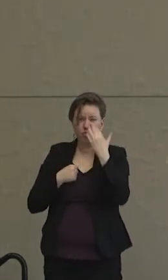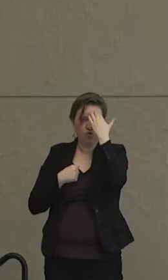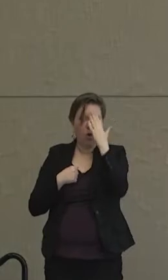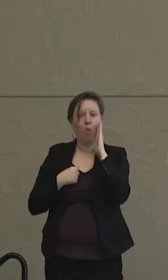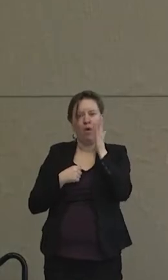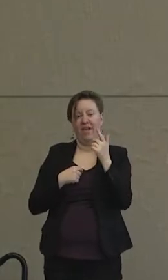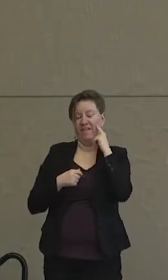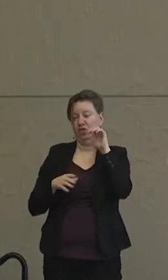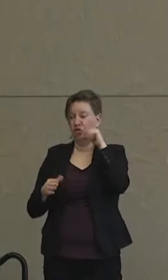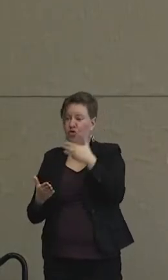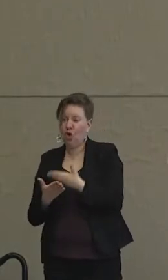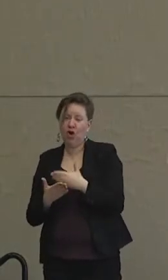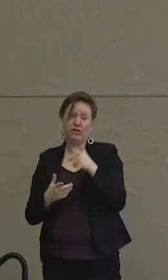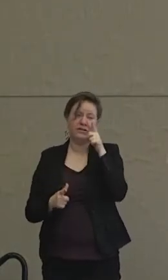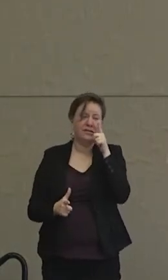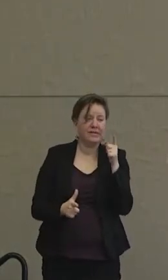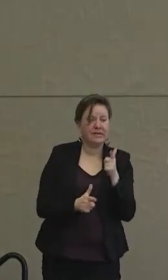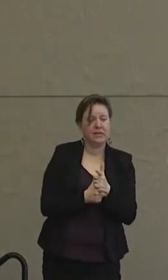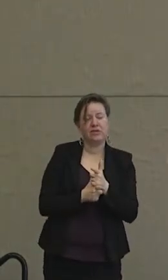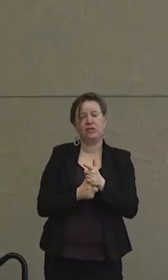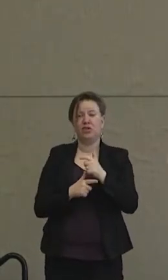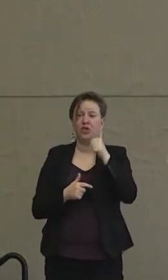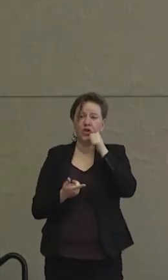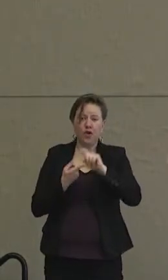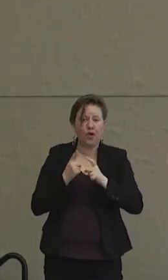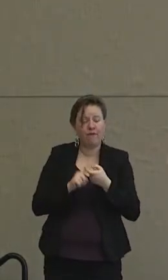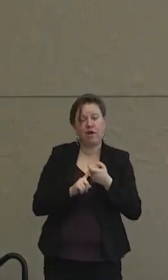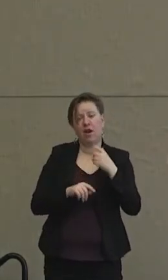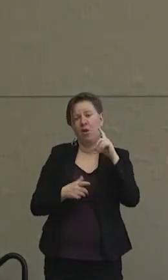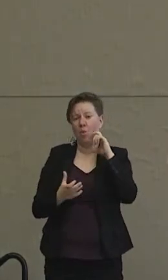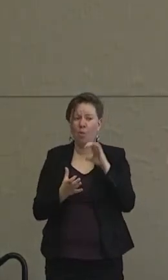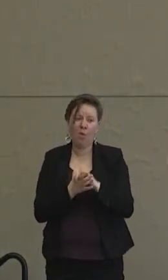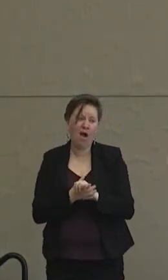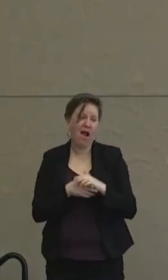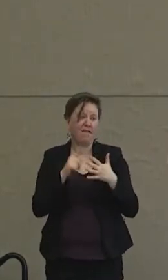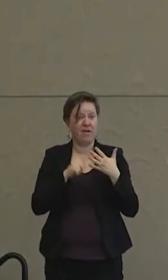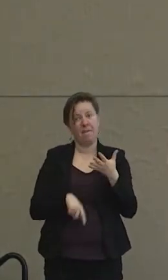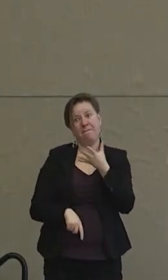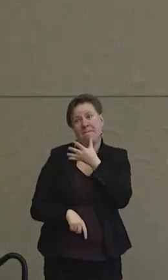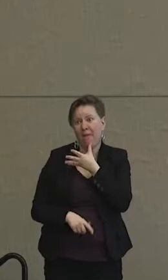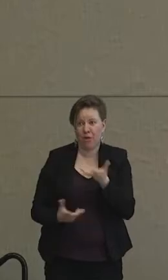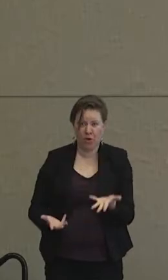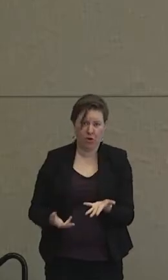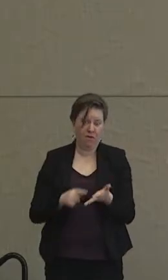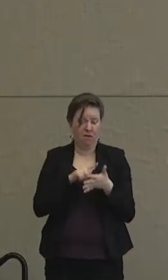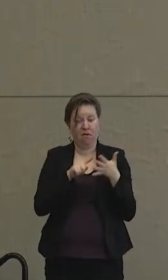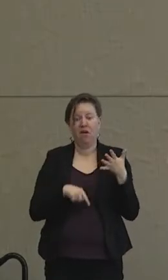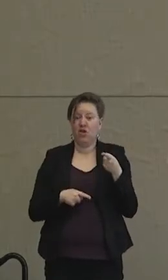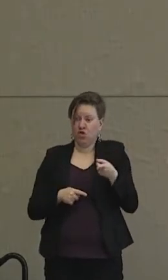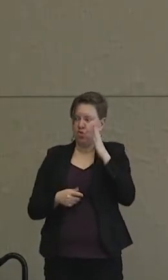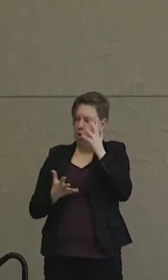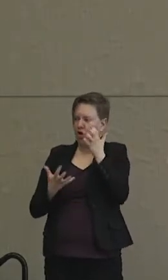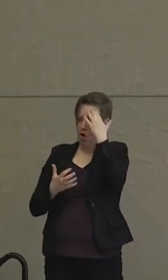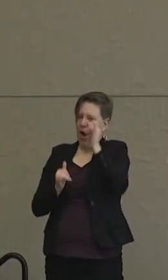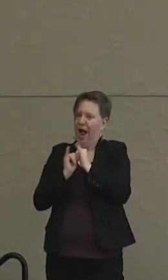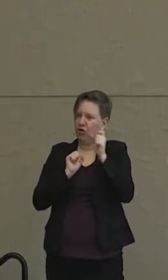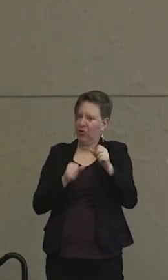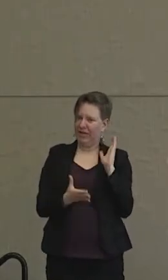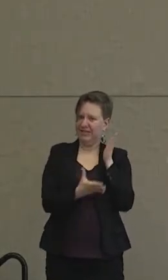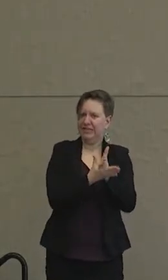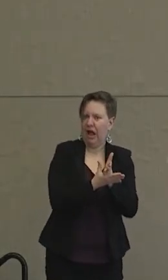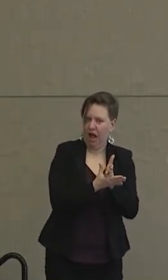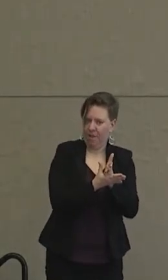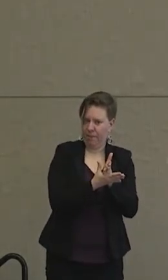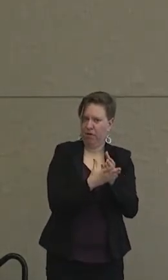Whether it's your daughter, your sister, your girlfriend, your wife, your mother, you're going to want to know what you can